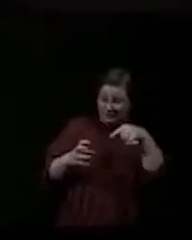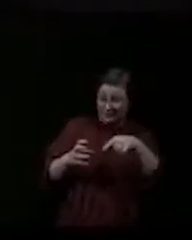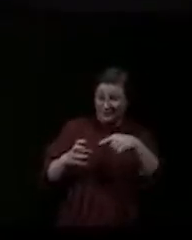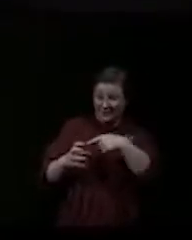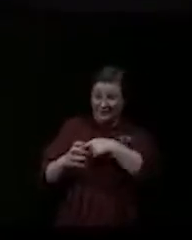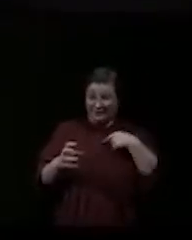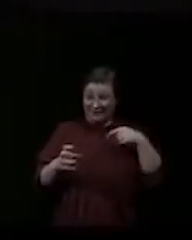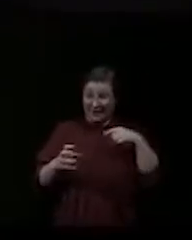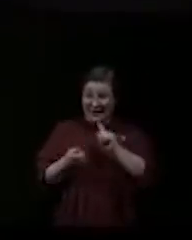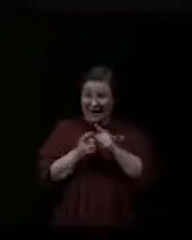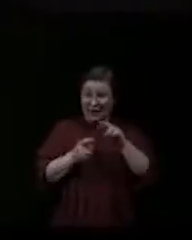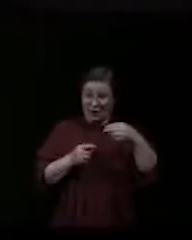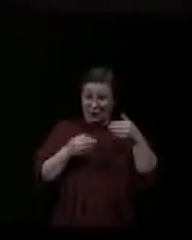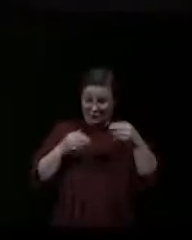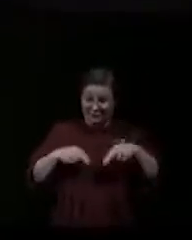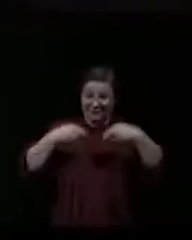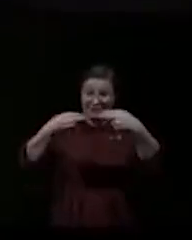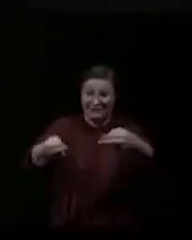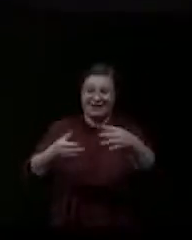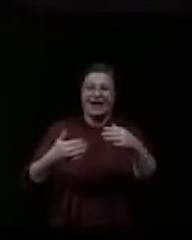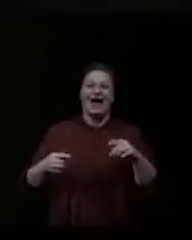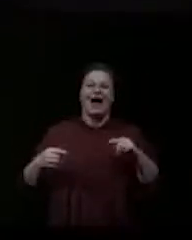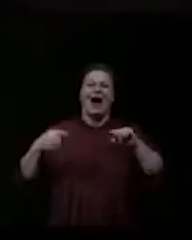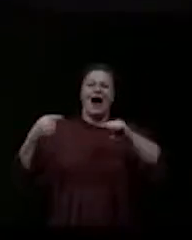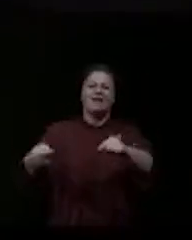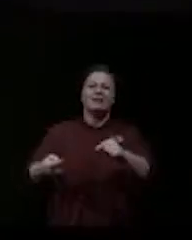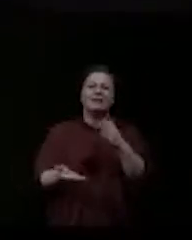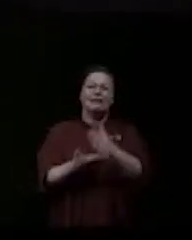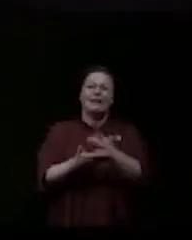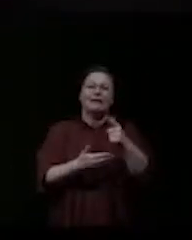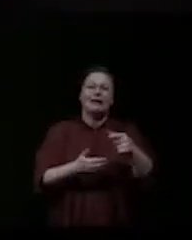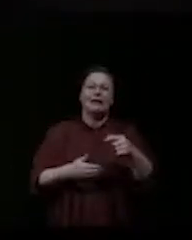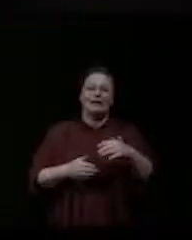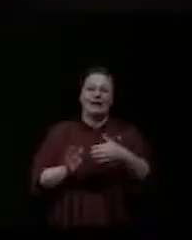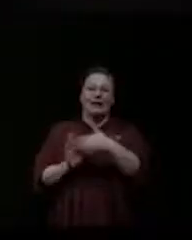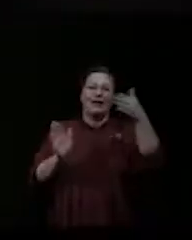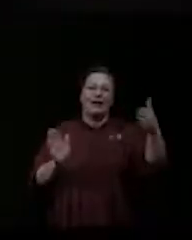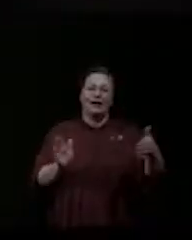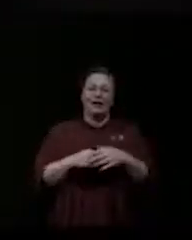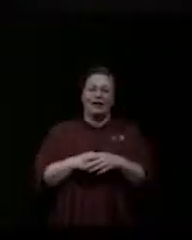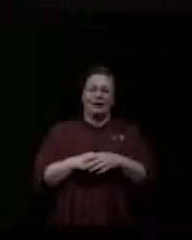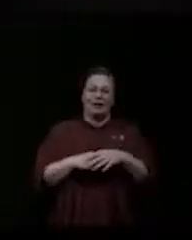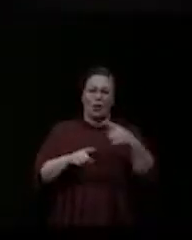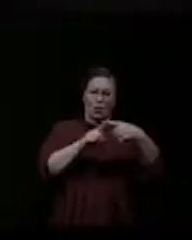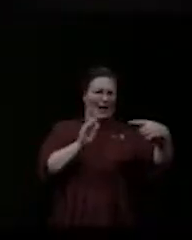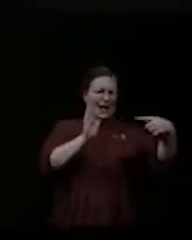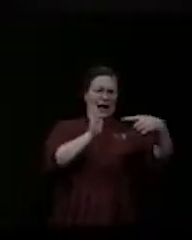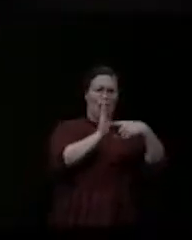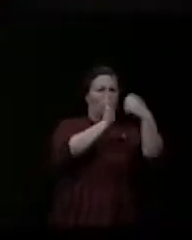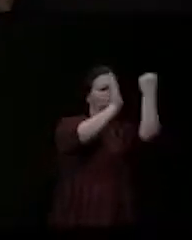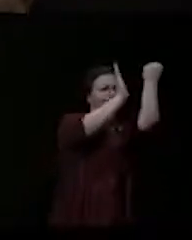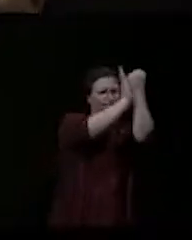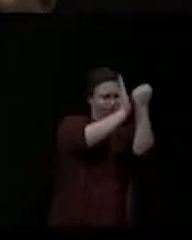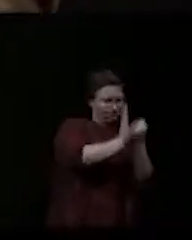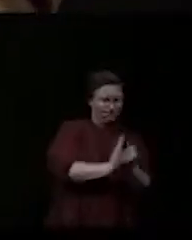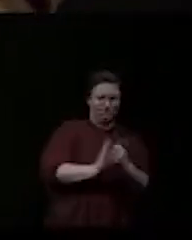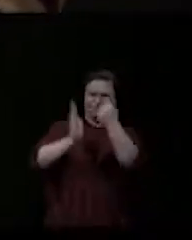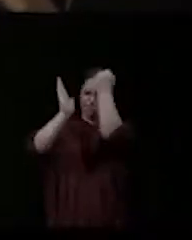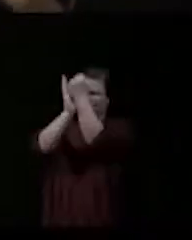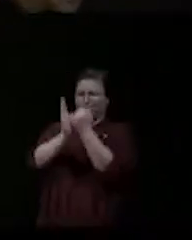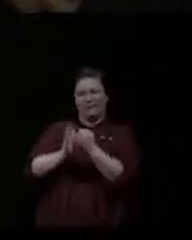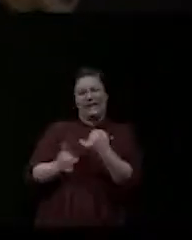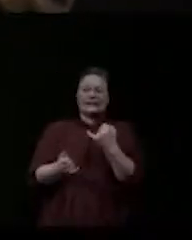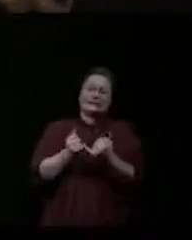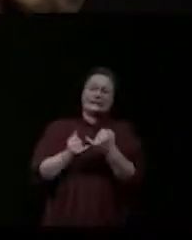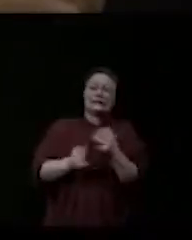an anti-rights era, whether the protections put in place over the last